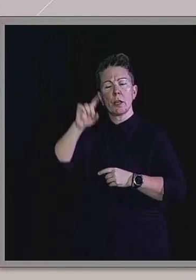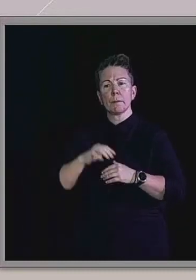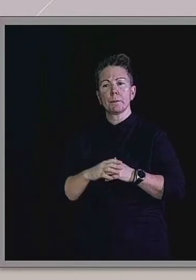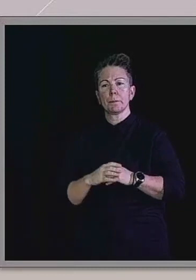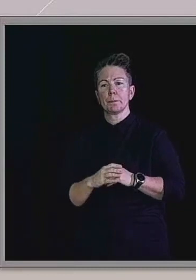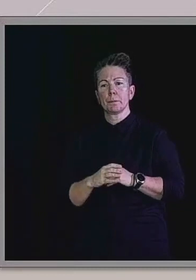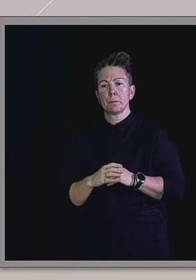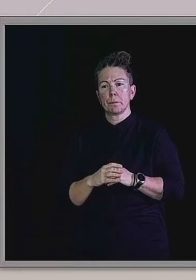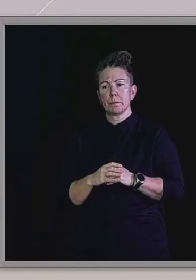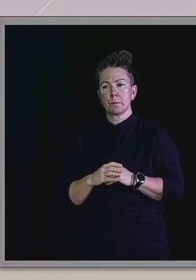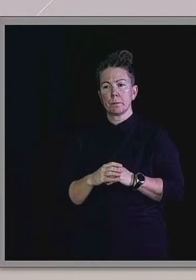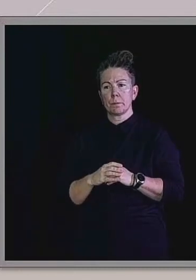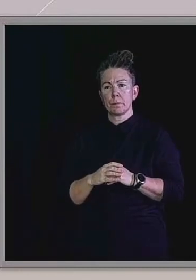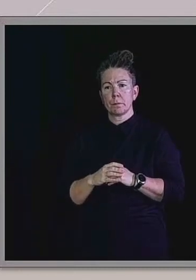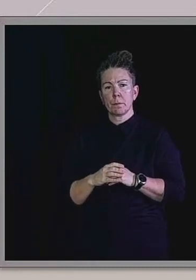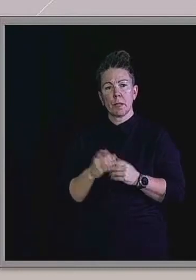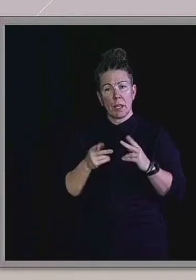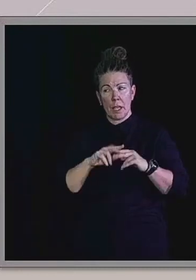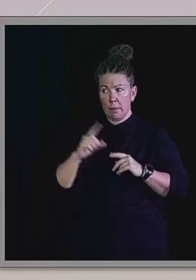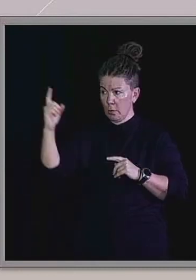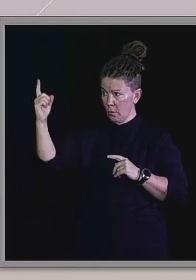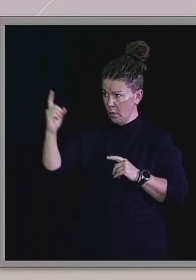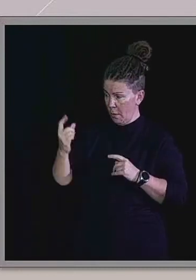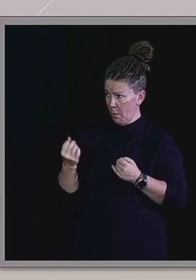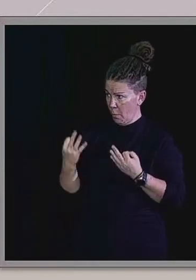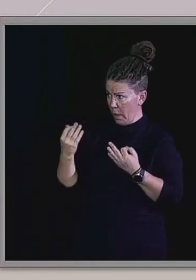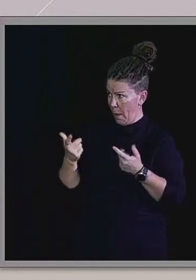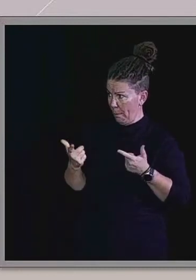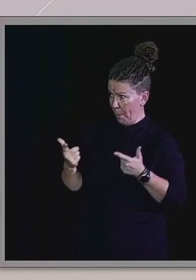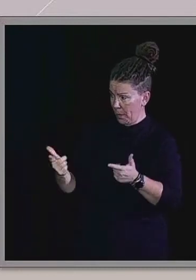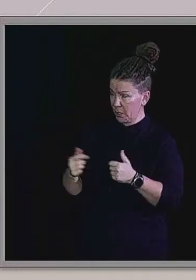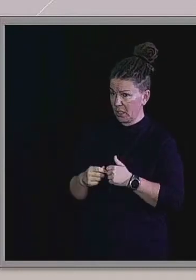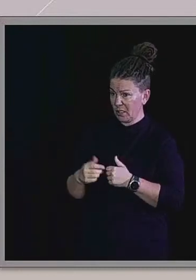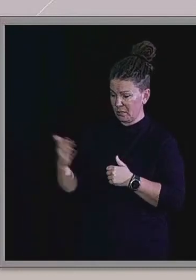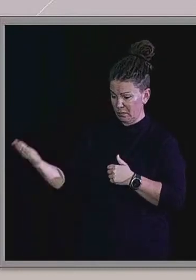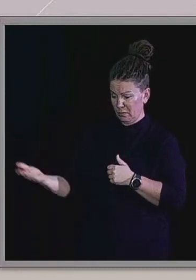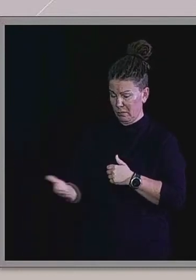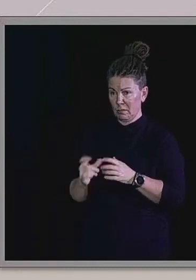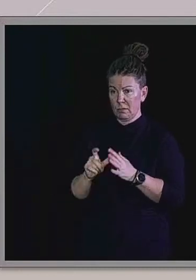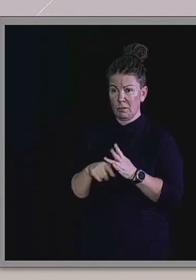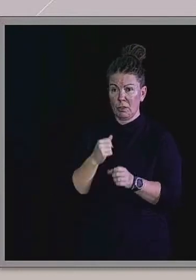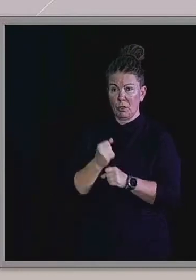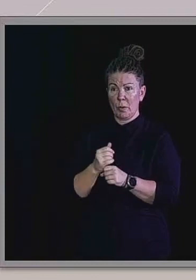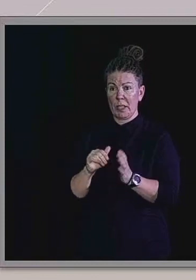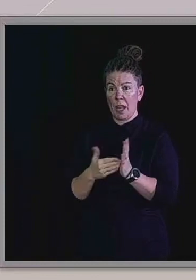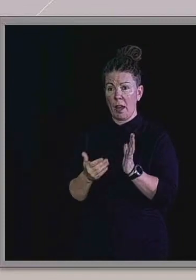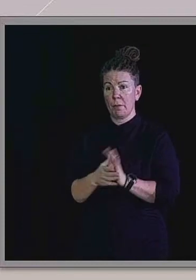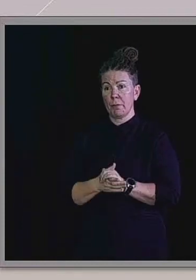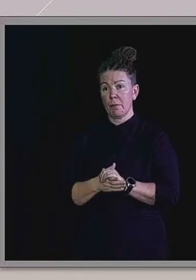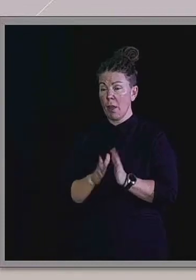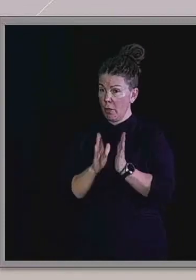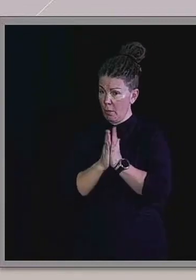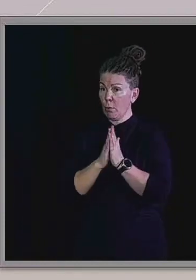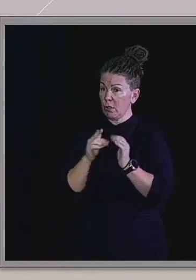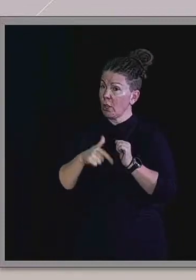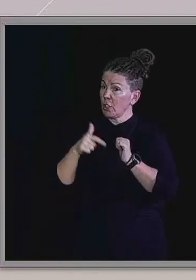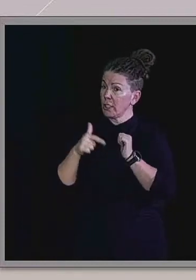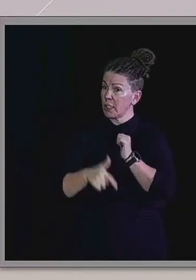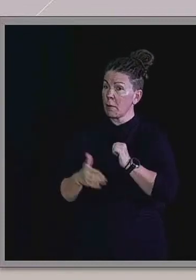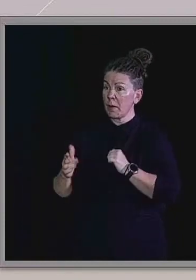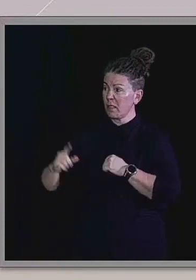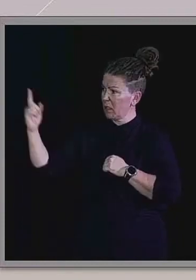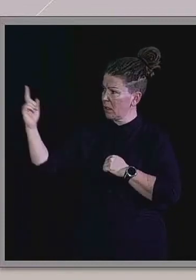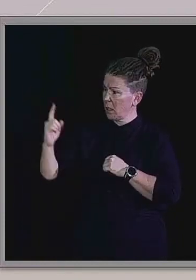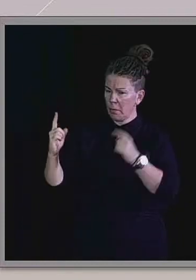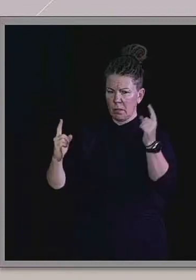that Manjong will come into our country without our permission and doing what they're doing now. So the book is kind of centered around that, people coming into the